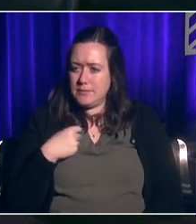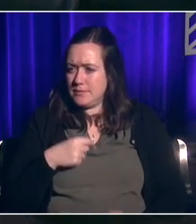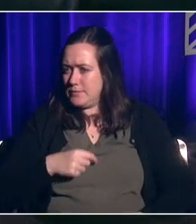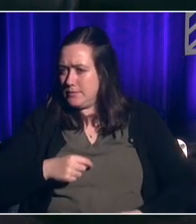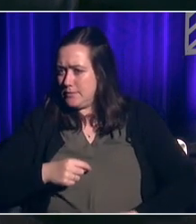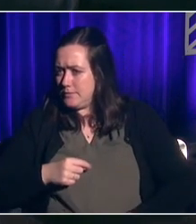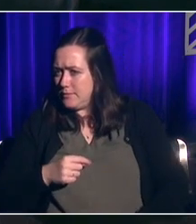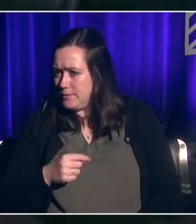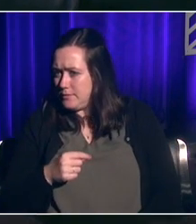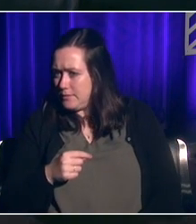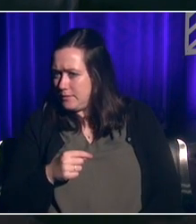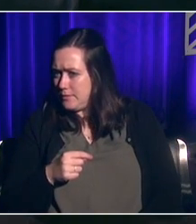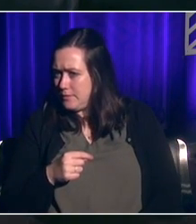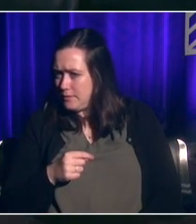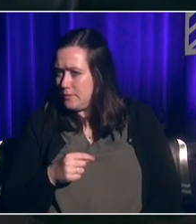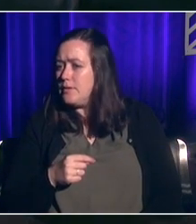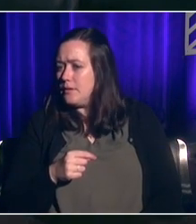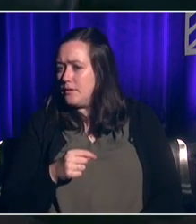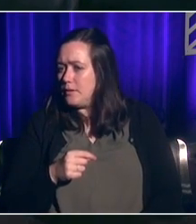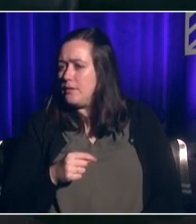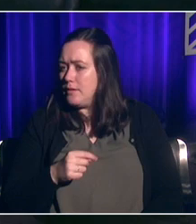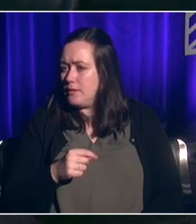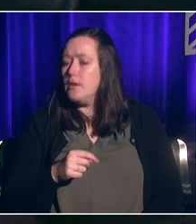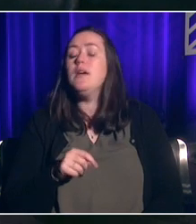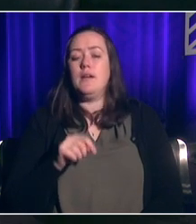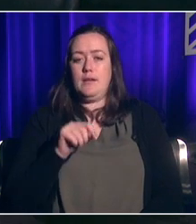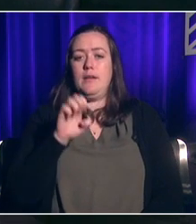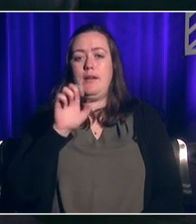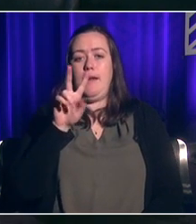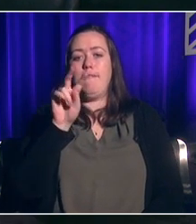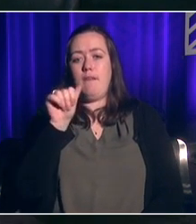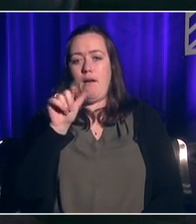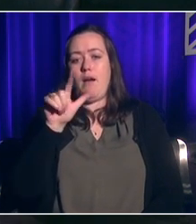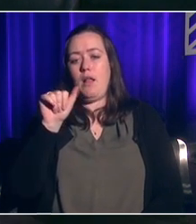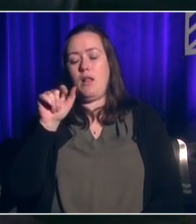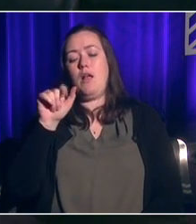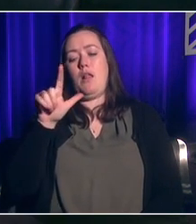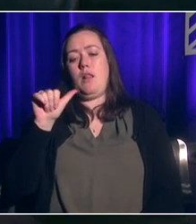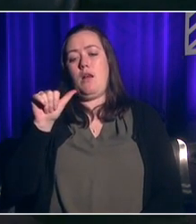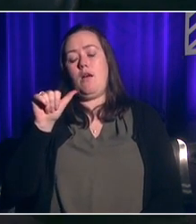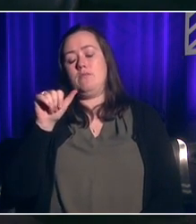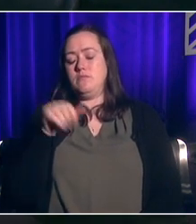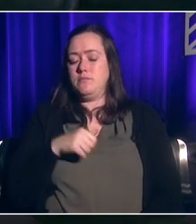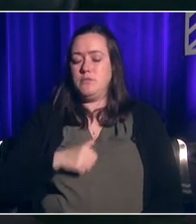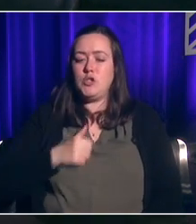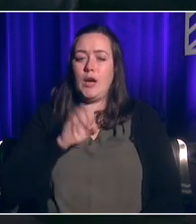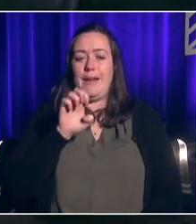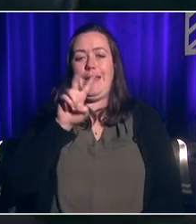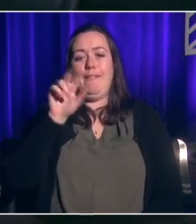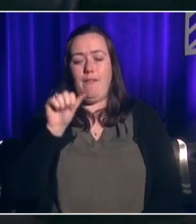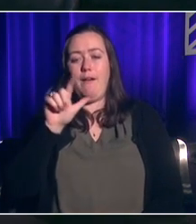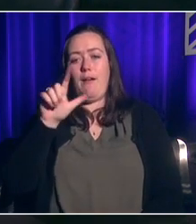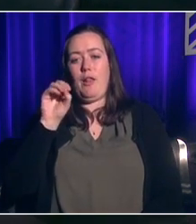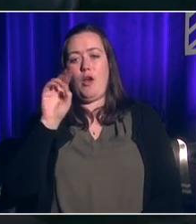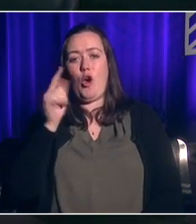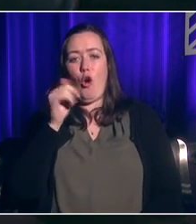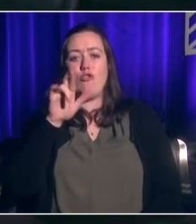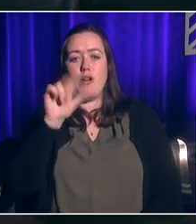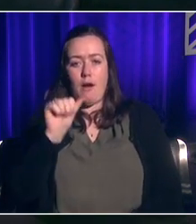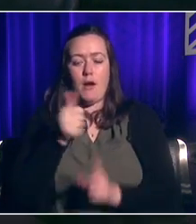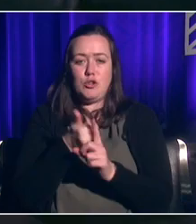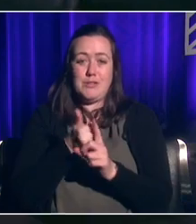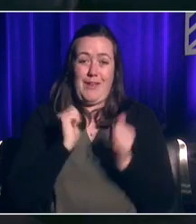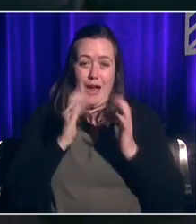I didn't migrate to America. The border moved across. I've always been American. But just last